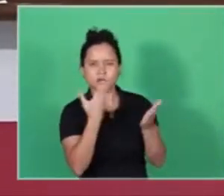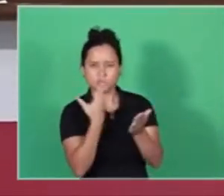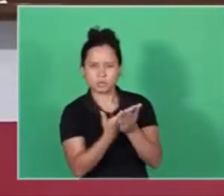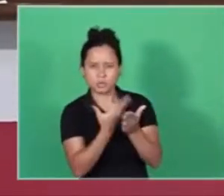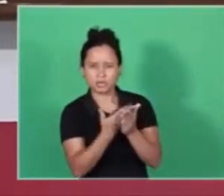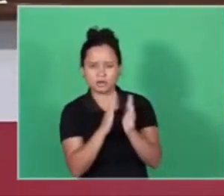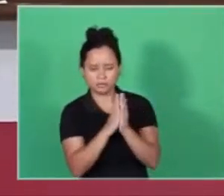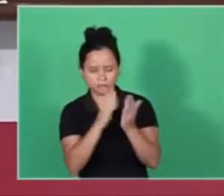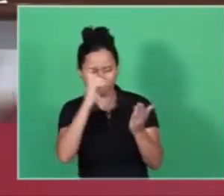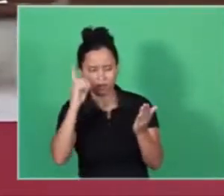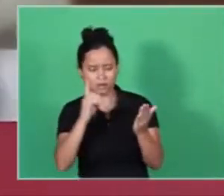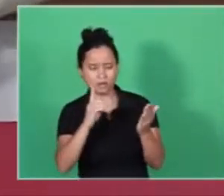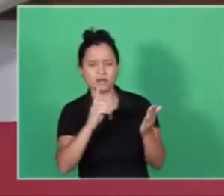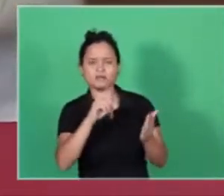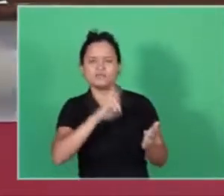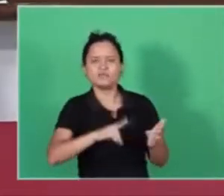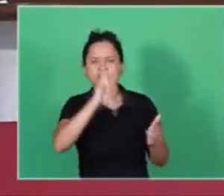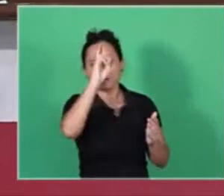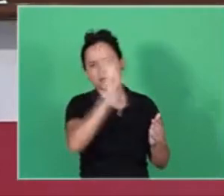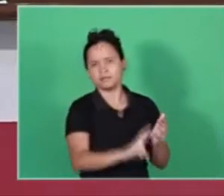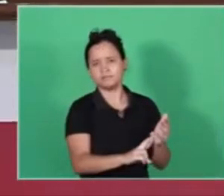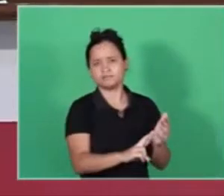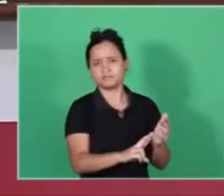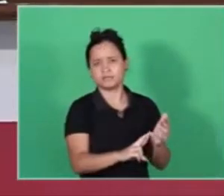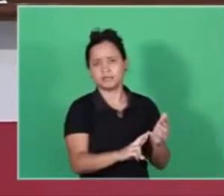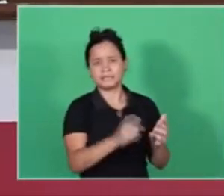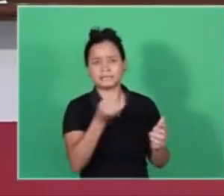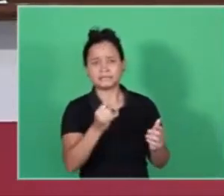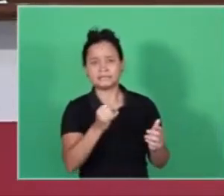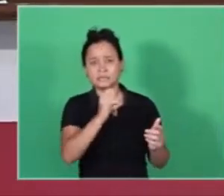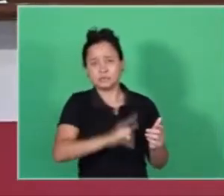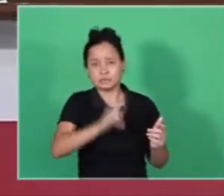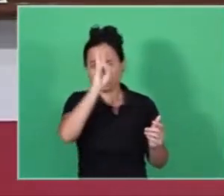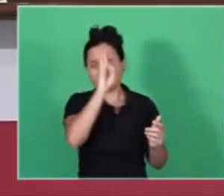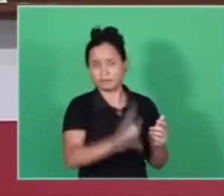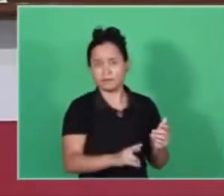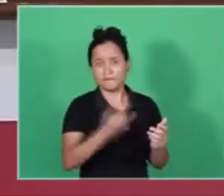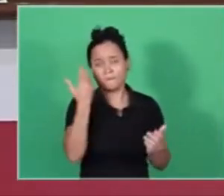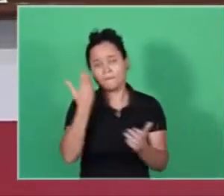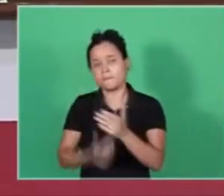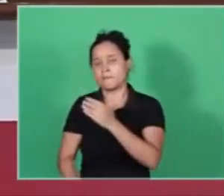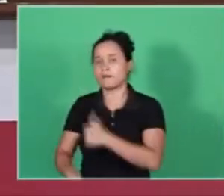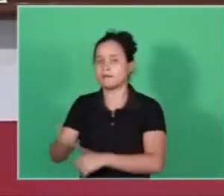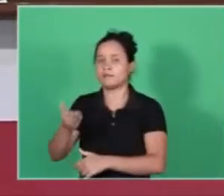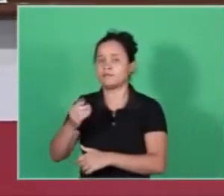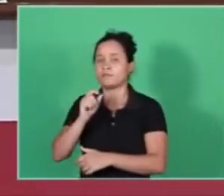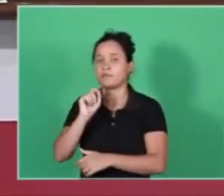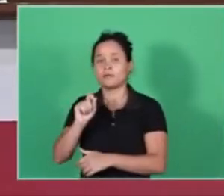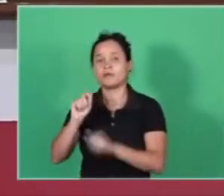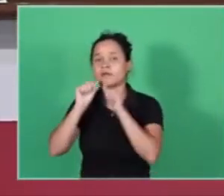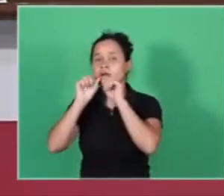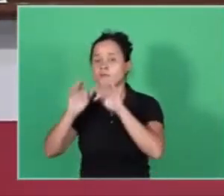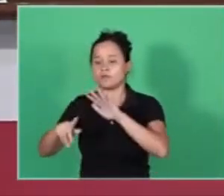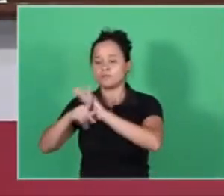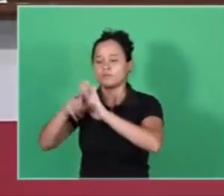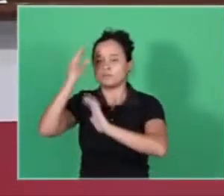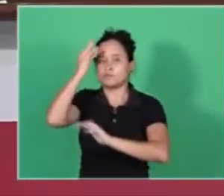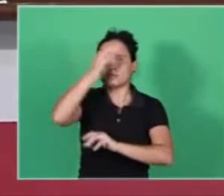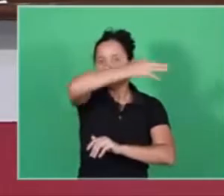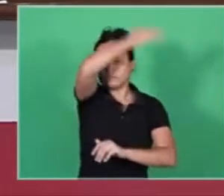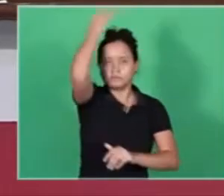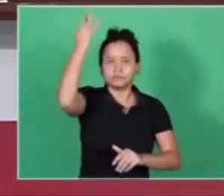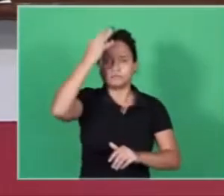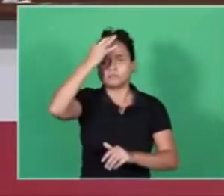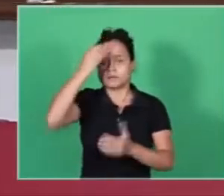reason, he removes the blessing of the Spirit and faith. We have to define what faith is. If he doesn't have faith, he